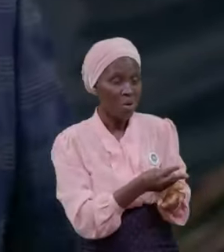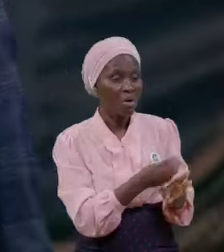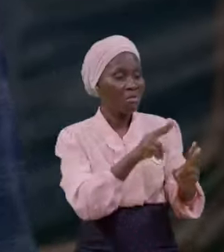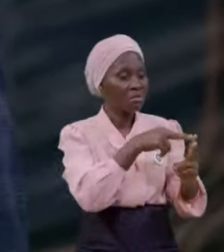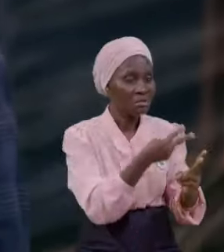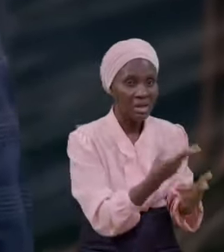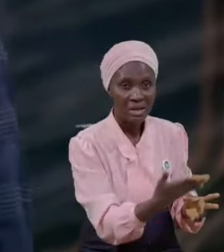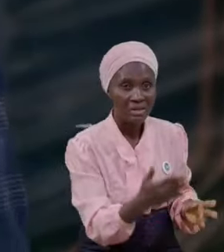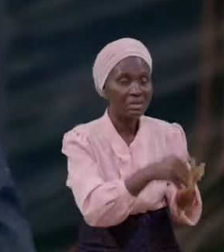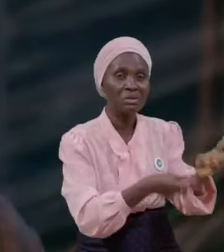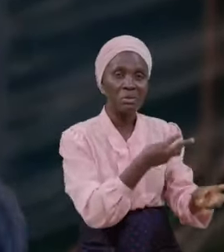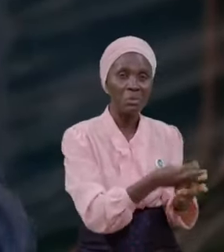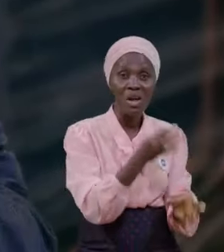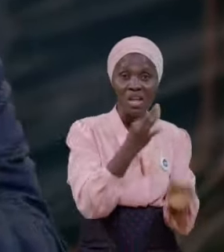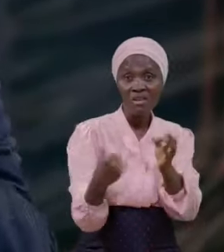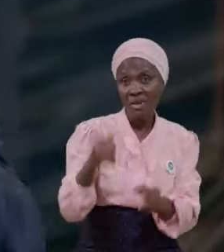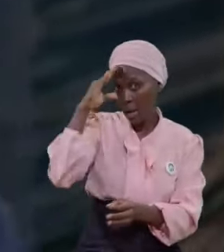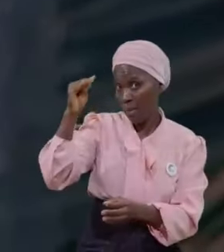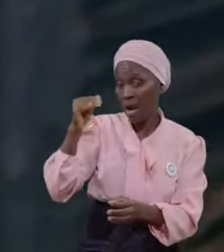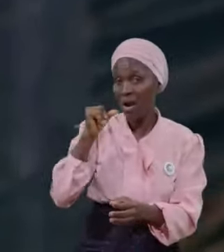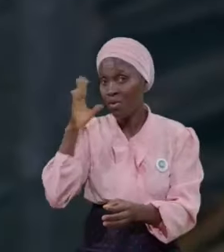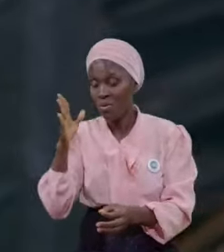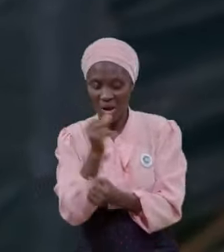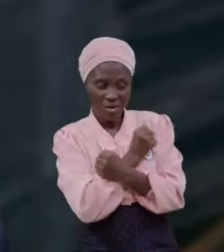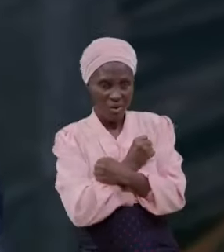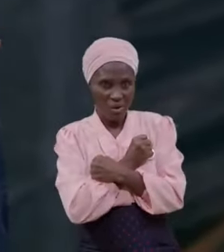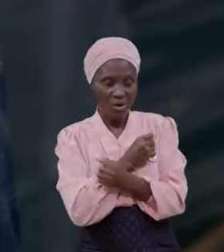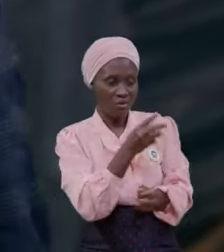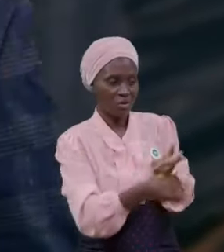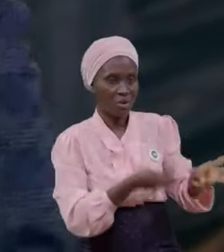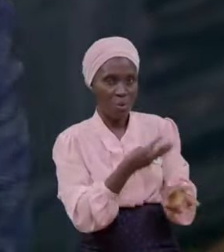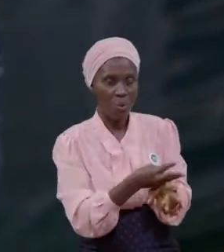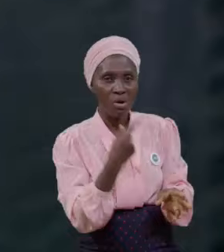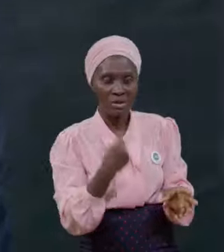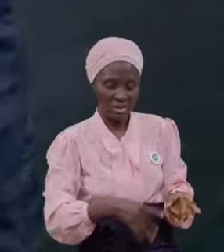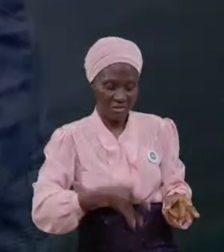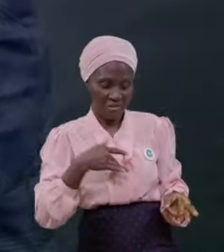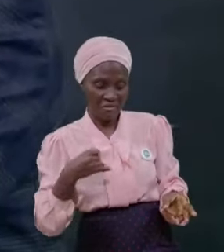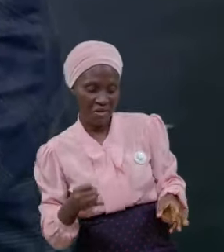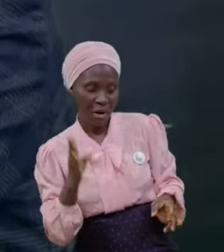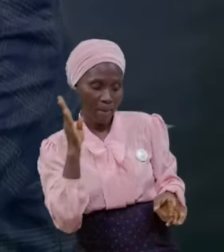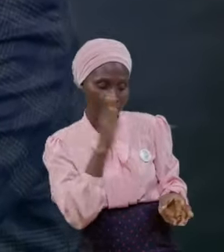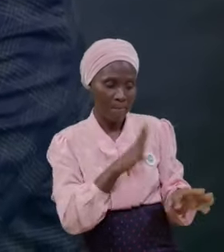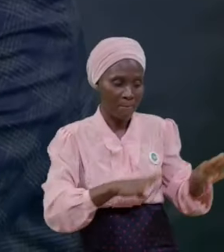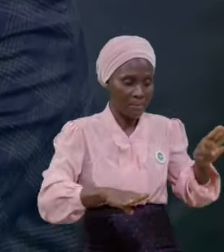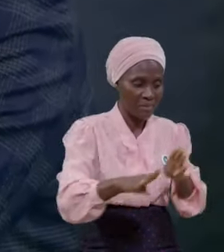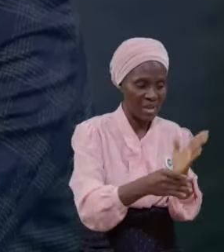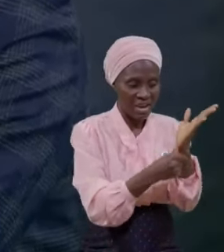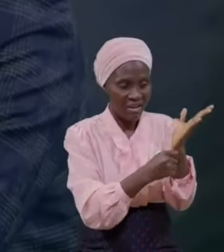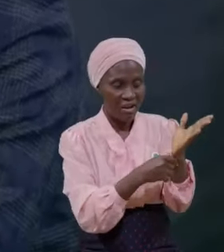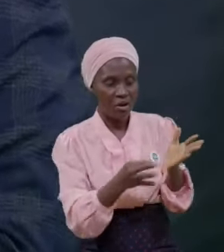world, the sensuality of the world is not of him. Disciples are those who have